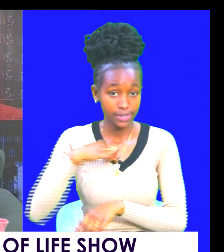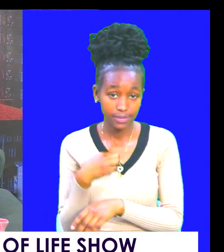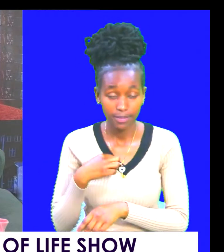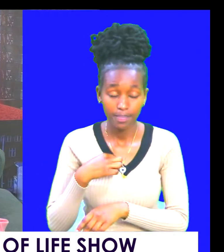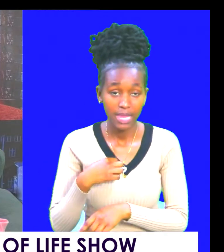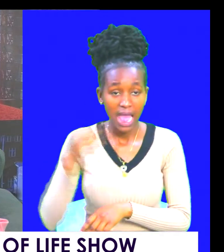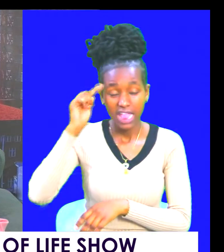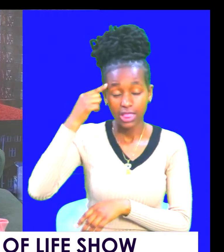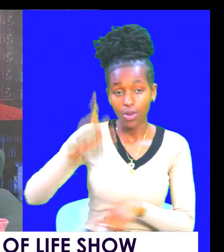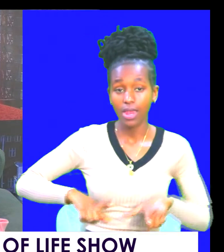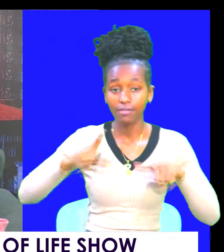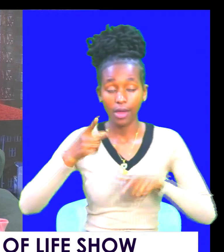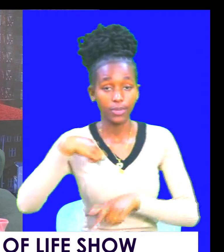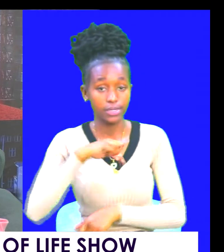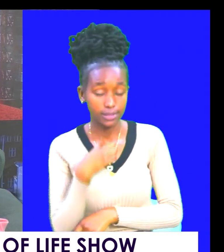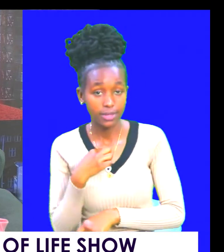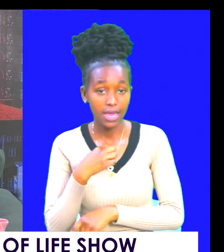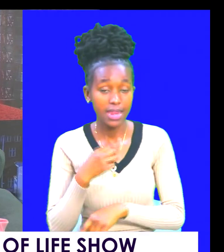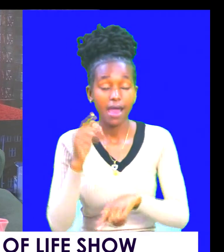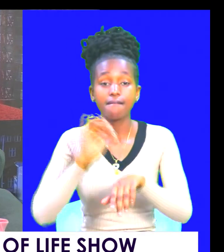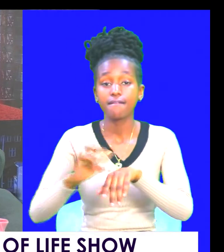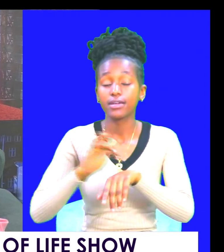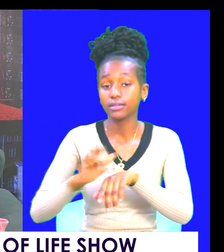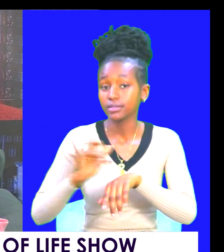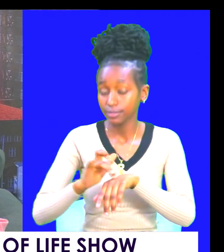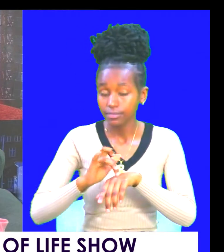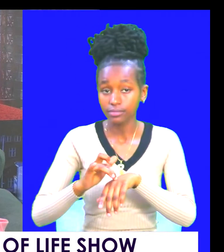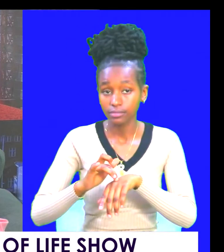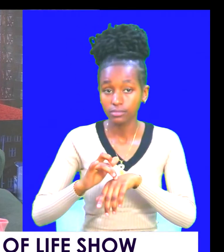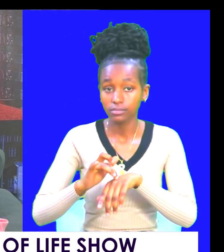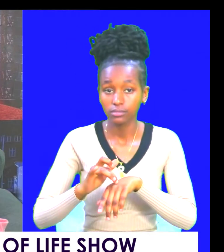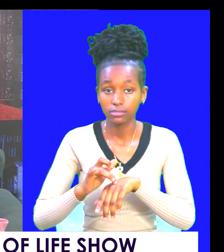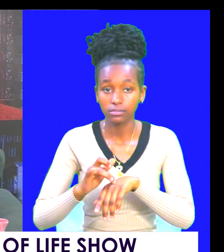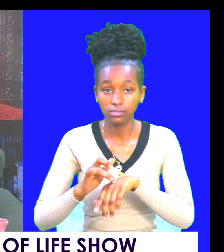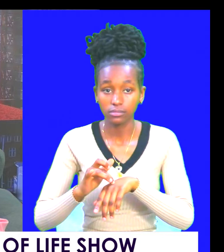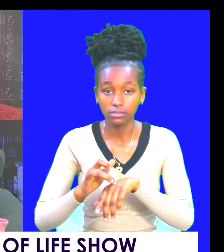Our thought life threatens our identity.